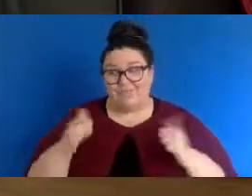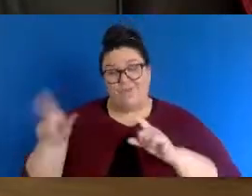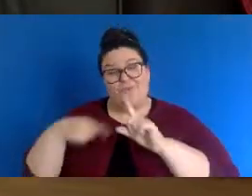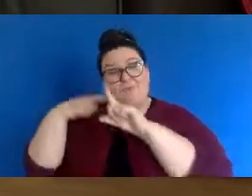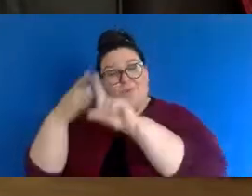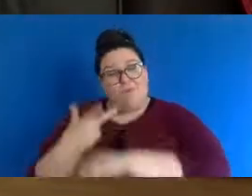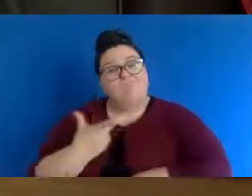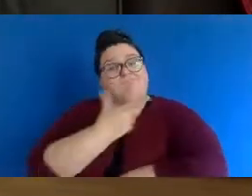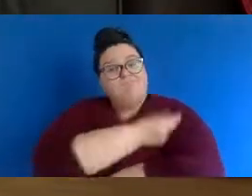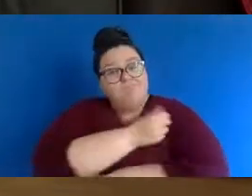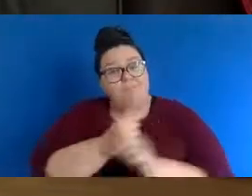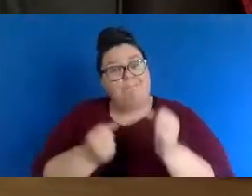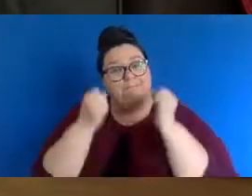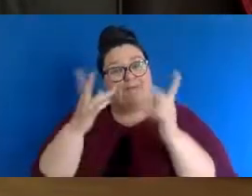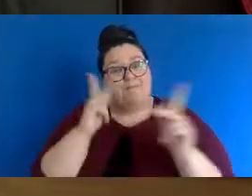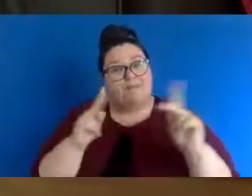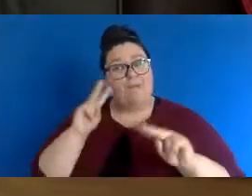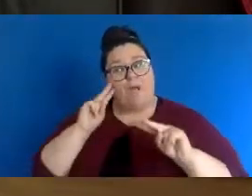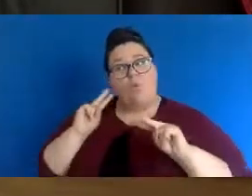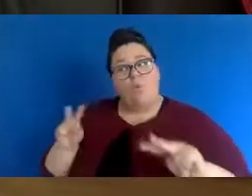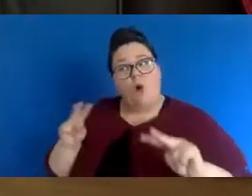and continue to monitor the situation.